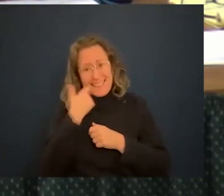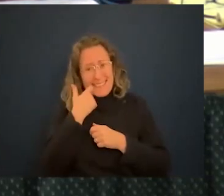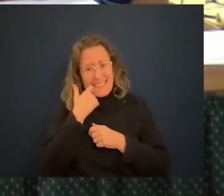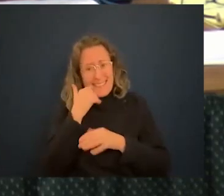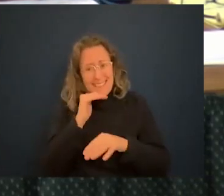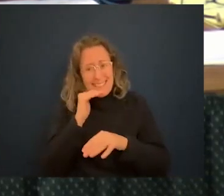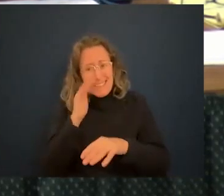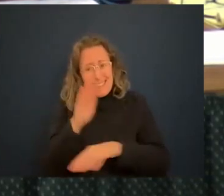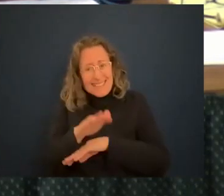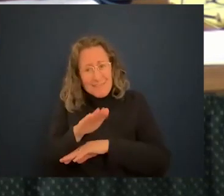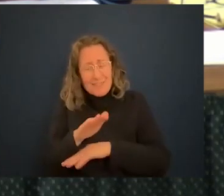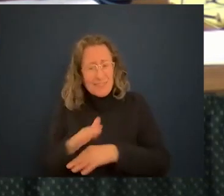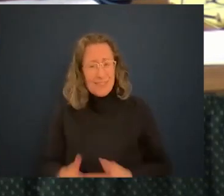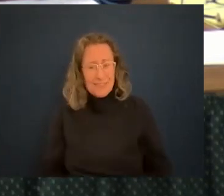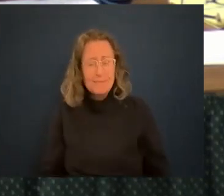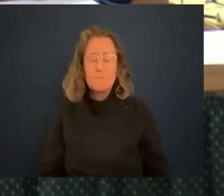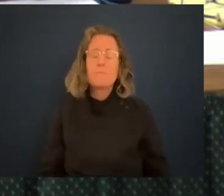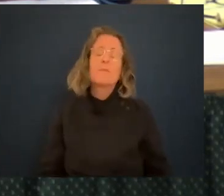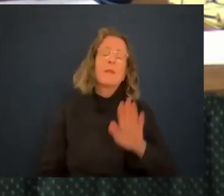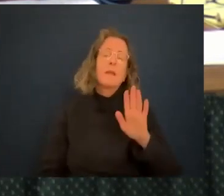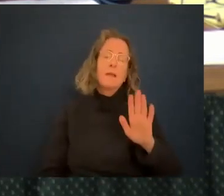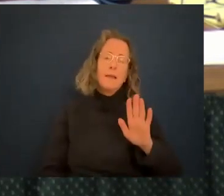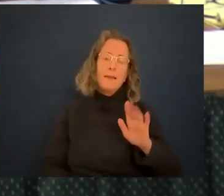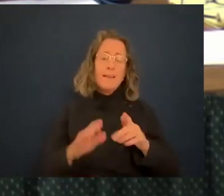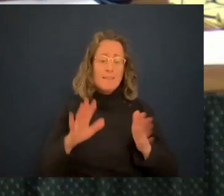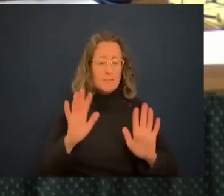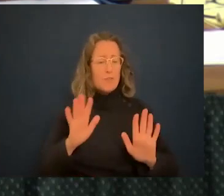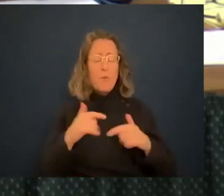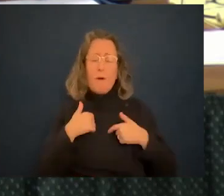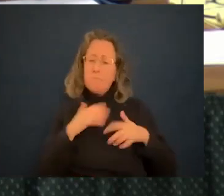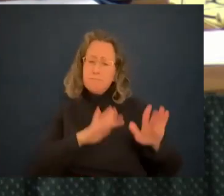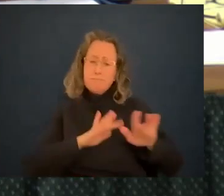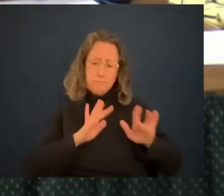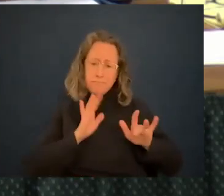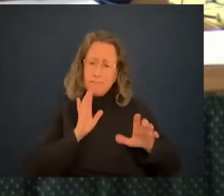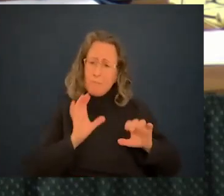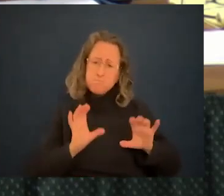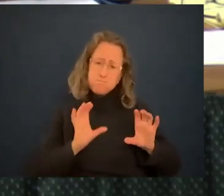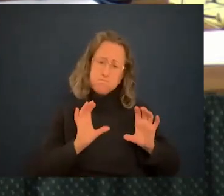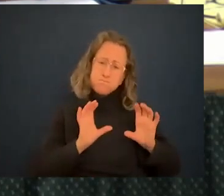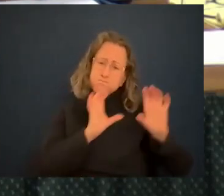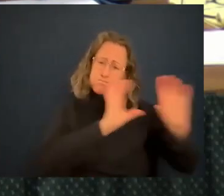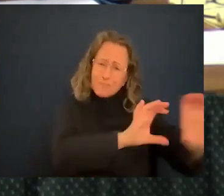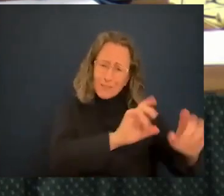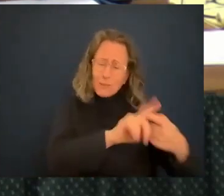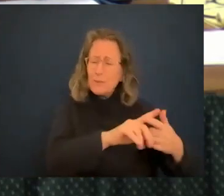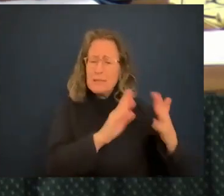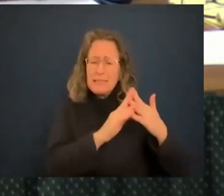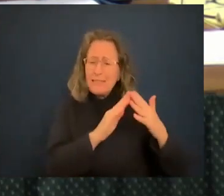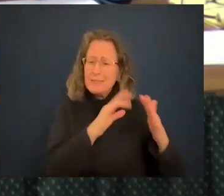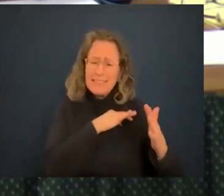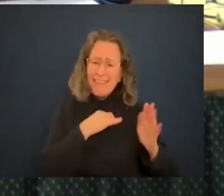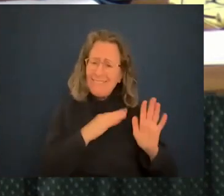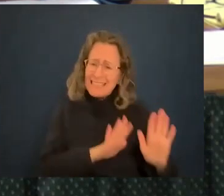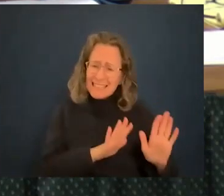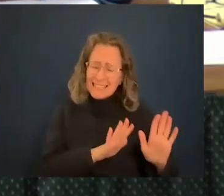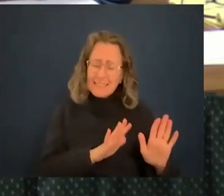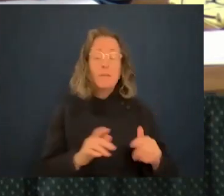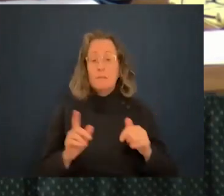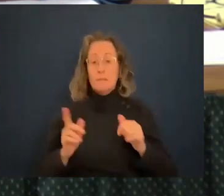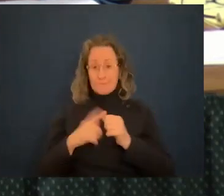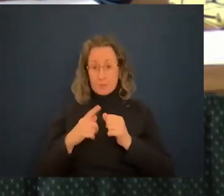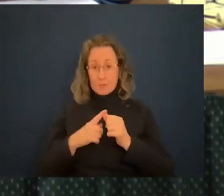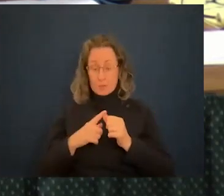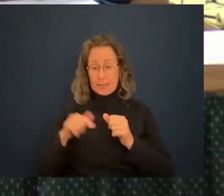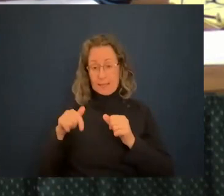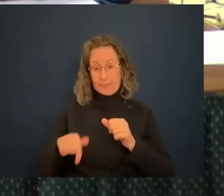in imparting a little Mercy onto Town staff the first thing that has to happen is that you need to convert